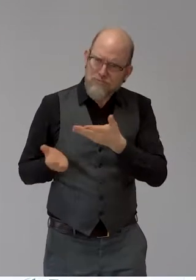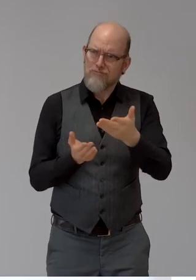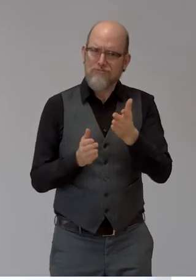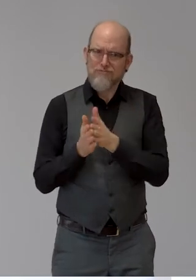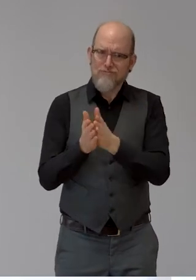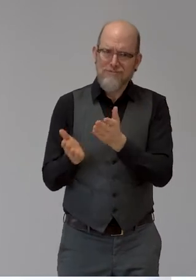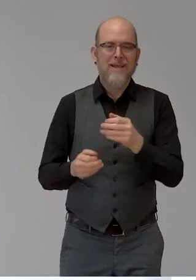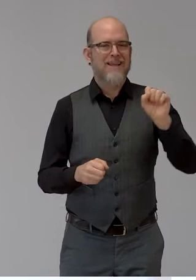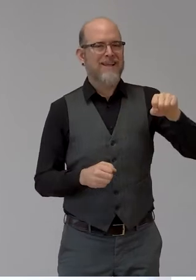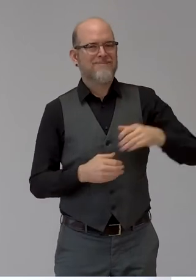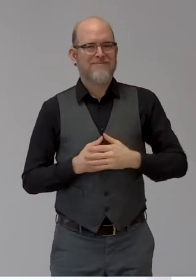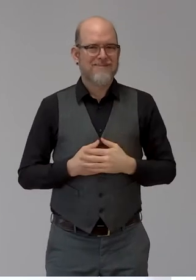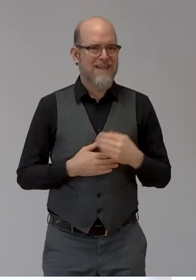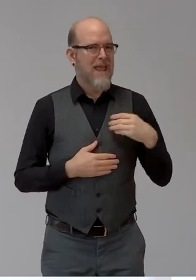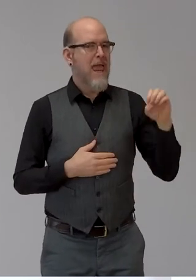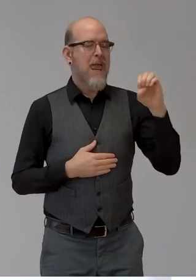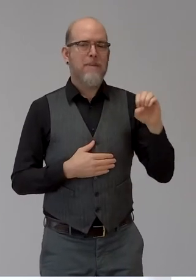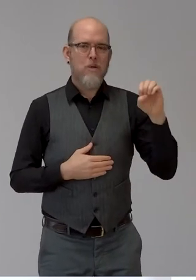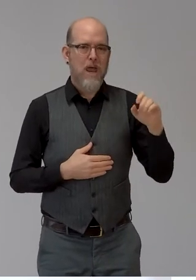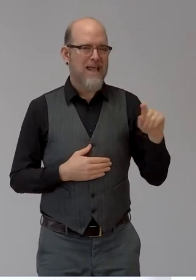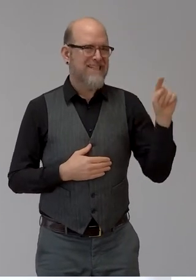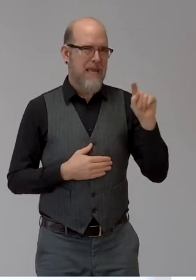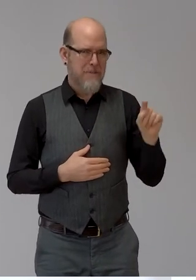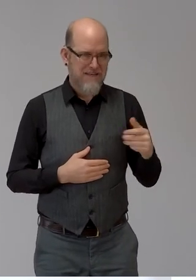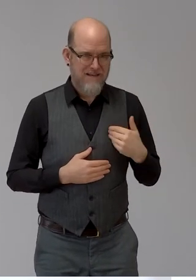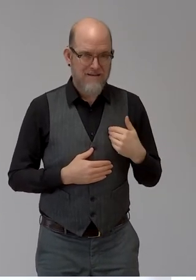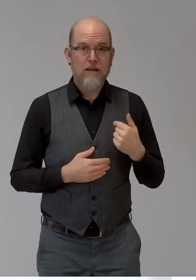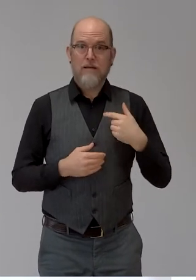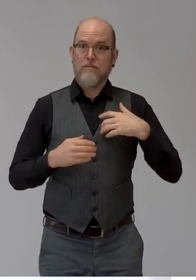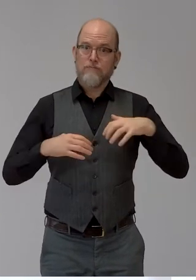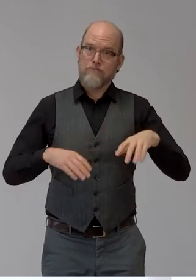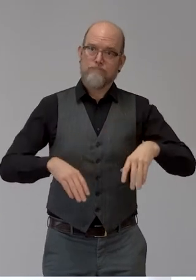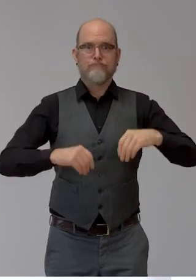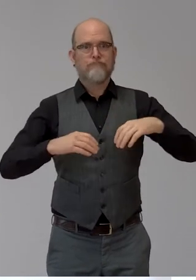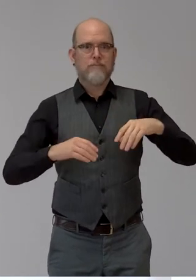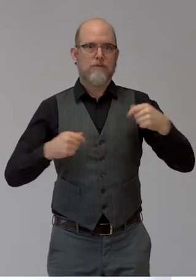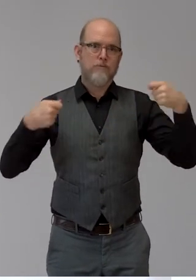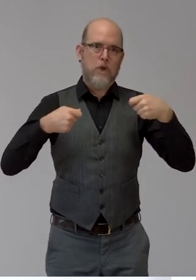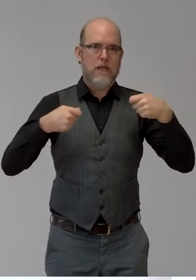name is Emanuela Zaimi. I am the founder and the managing director of Down Syndrome Albania Foundation.